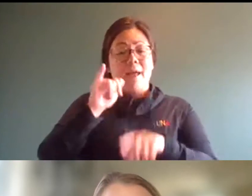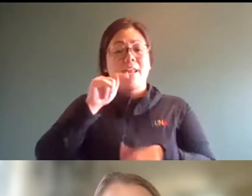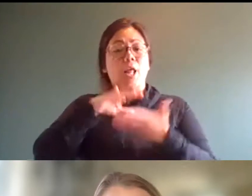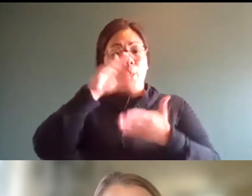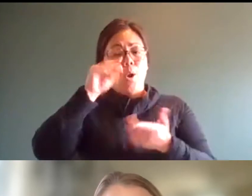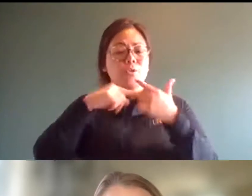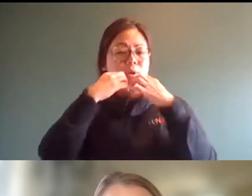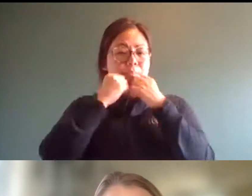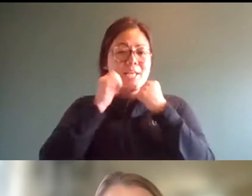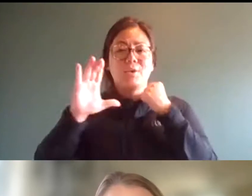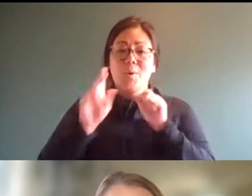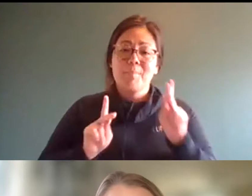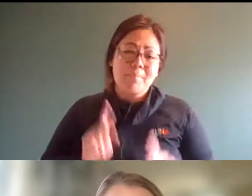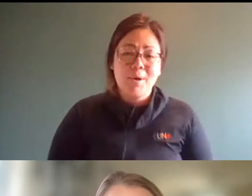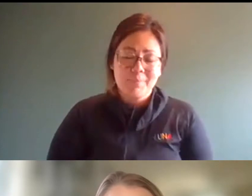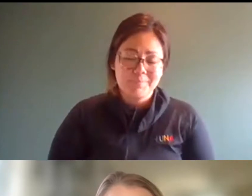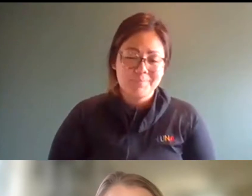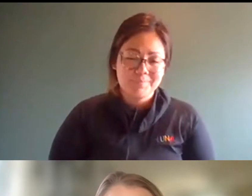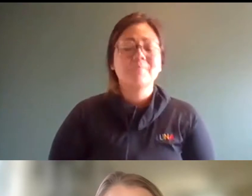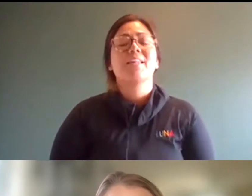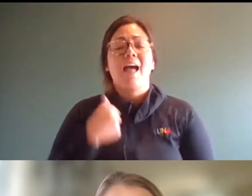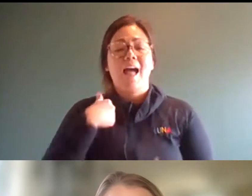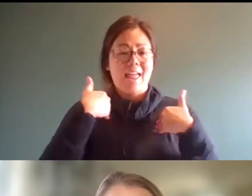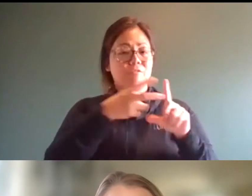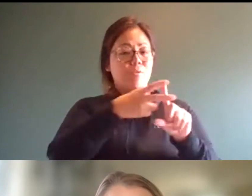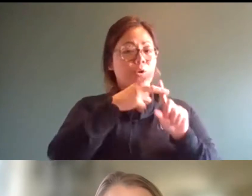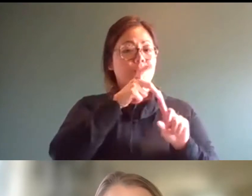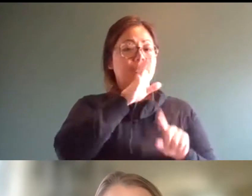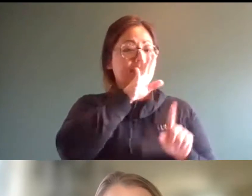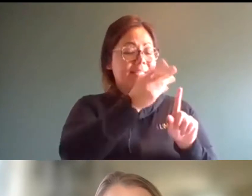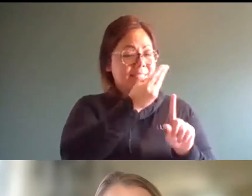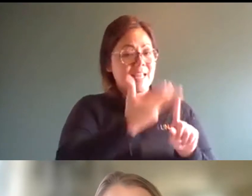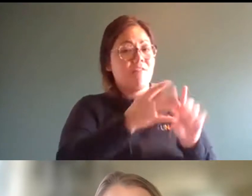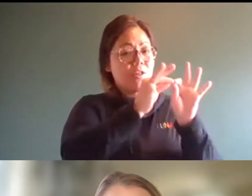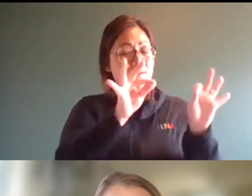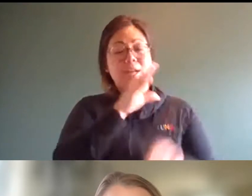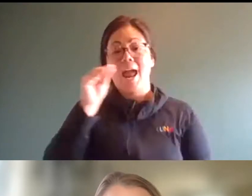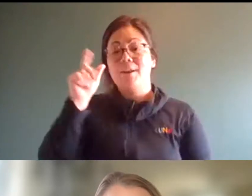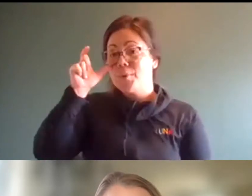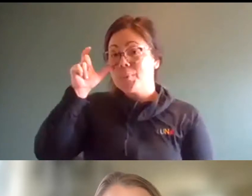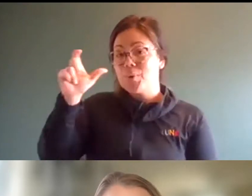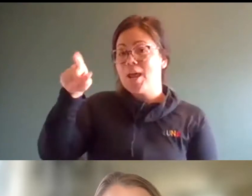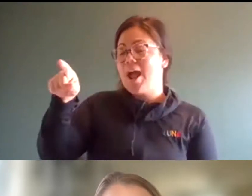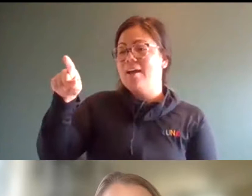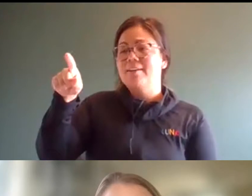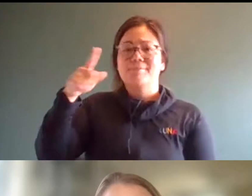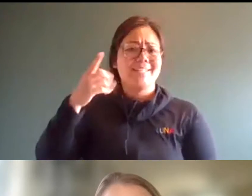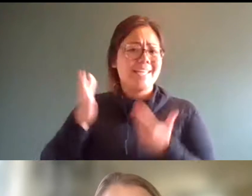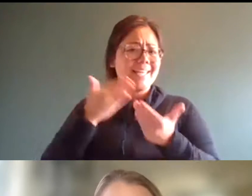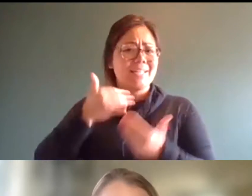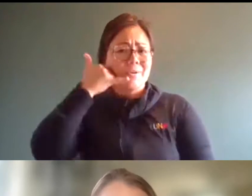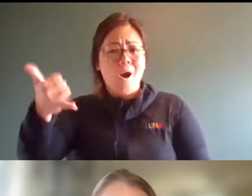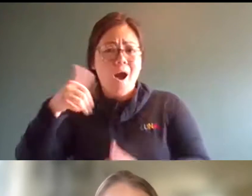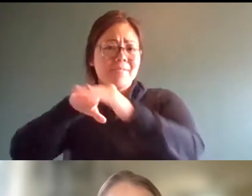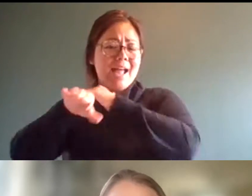people. I have recruiters that speak several languages, and Luna is, a hotline away. So if a person is